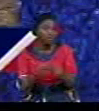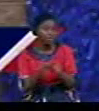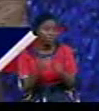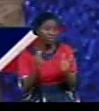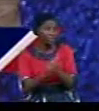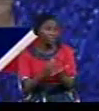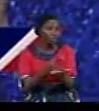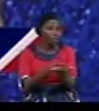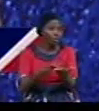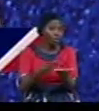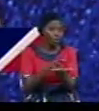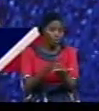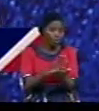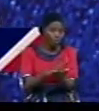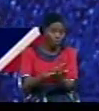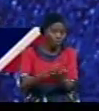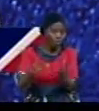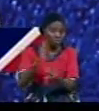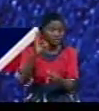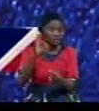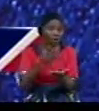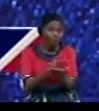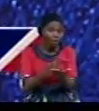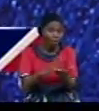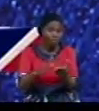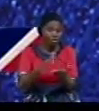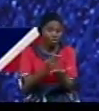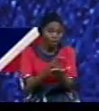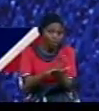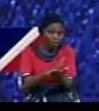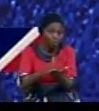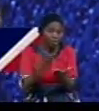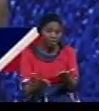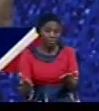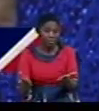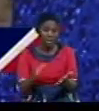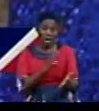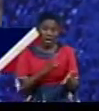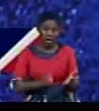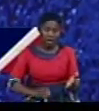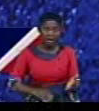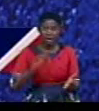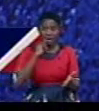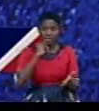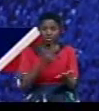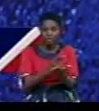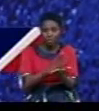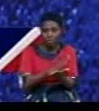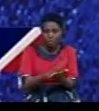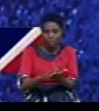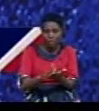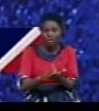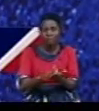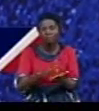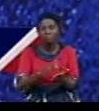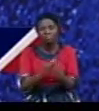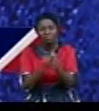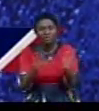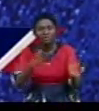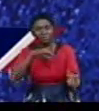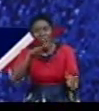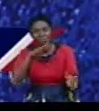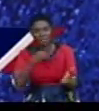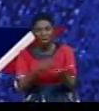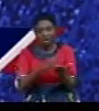Holy thing Christ is Holy Christ is righteous Christ is spotless therefore that